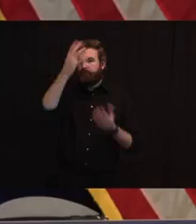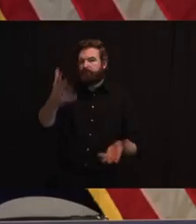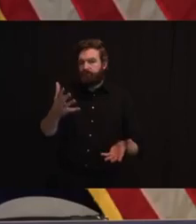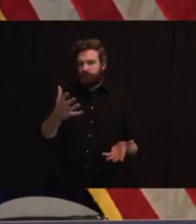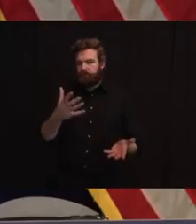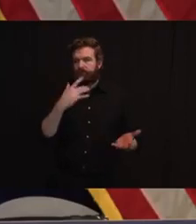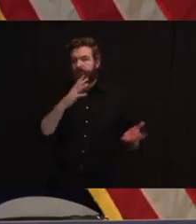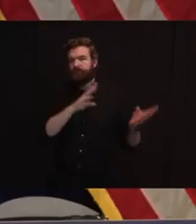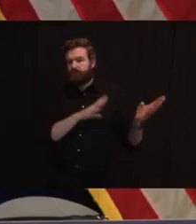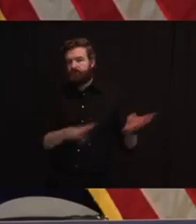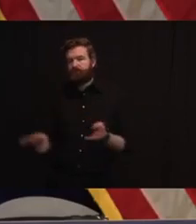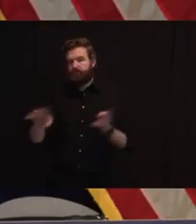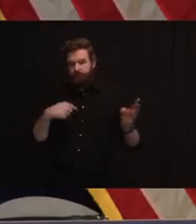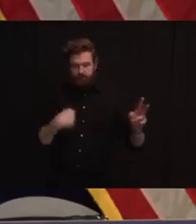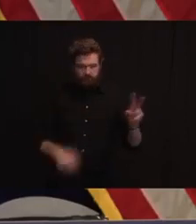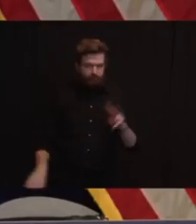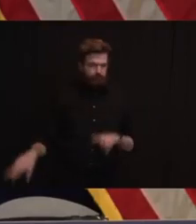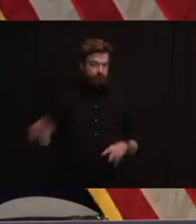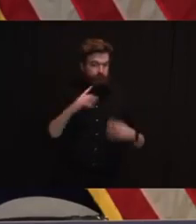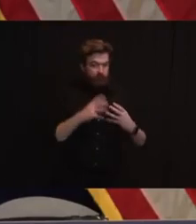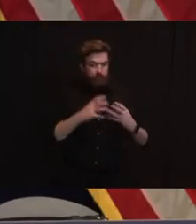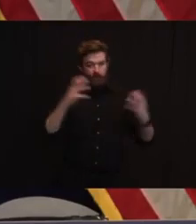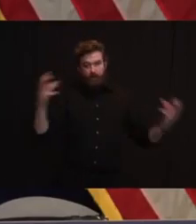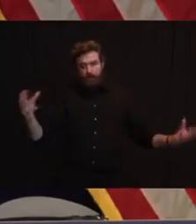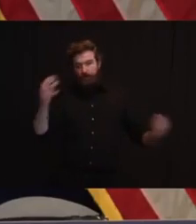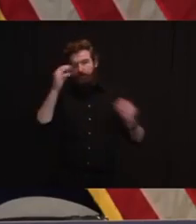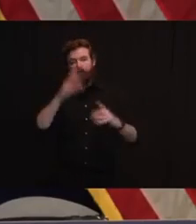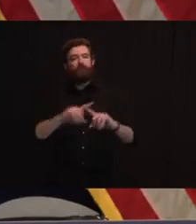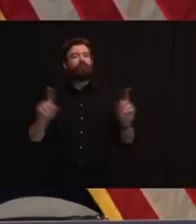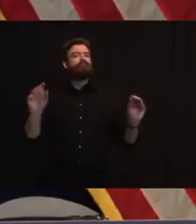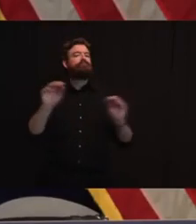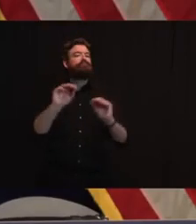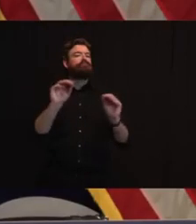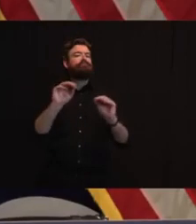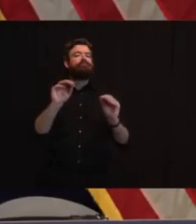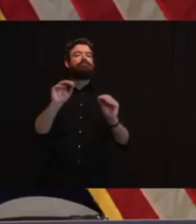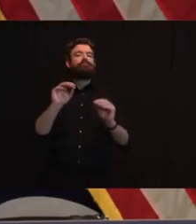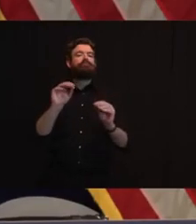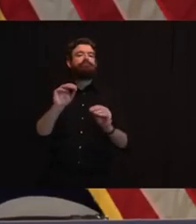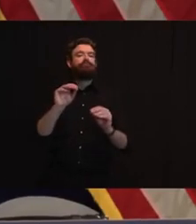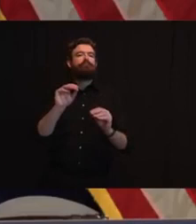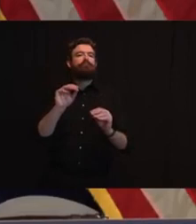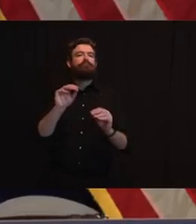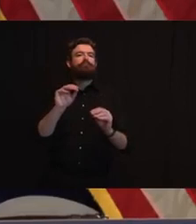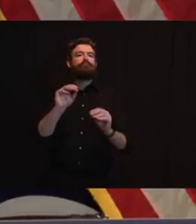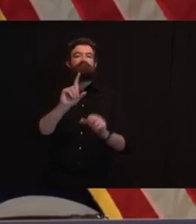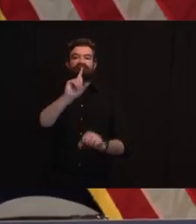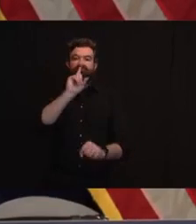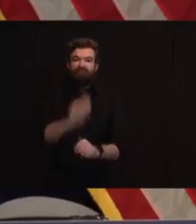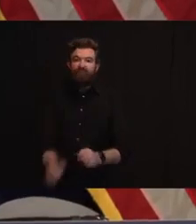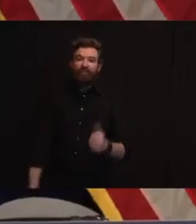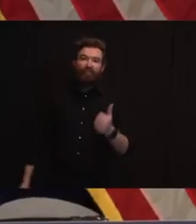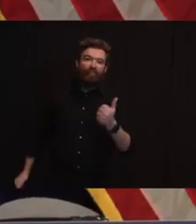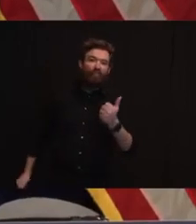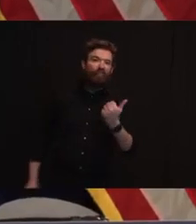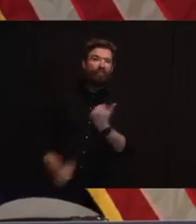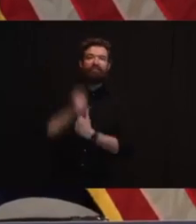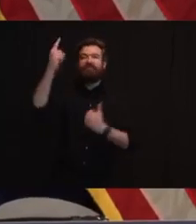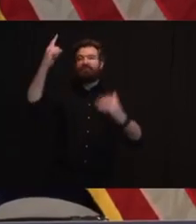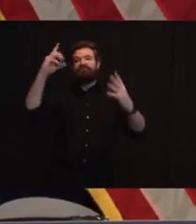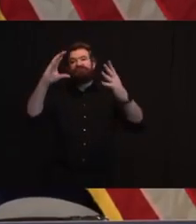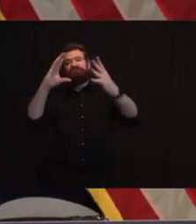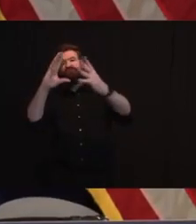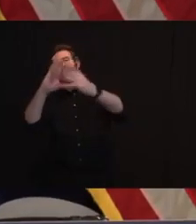and to your point, at this time, no specific or credible threat, but we are postured and prepared to respond with all of those